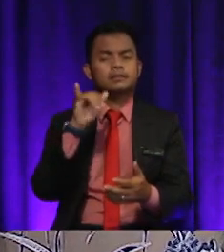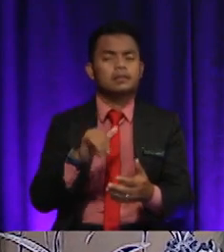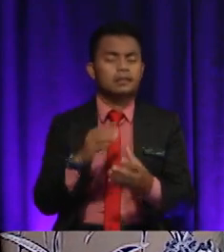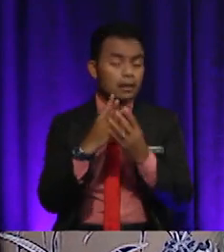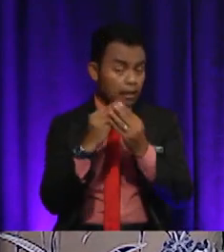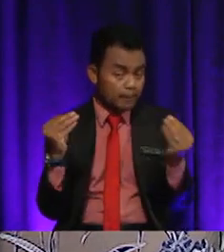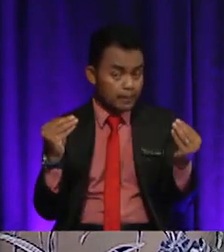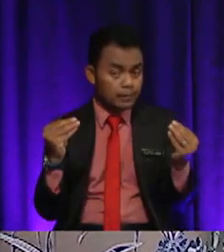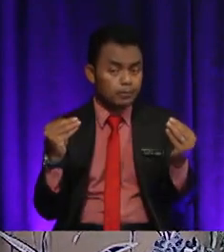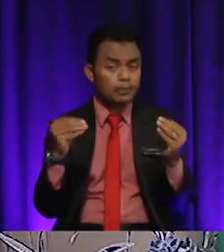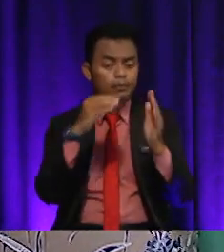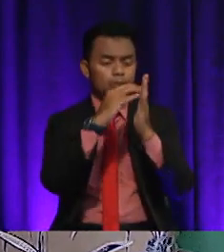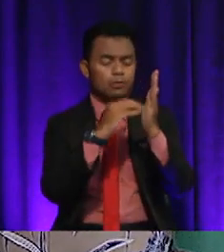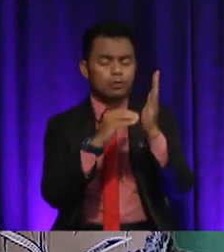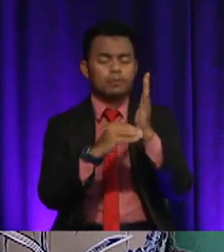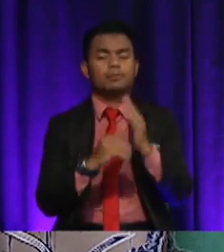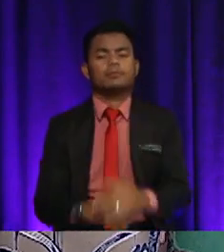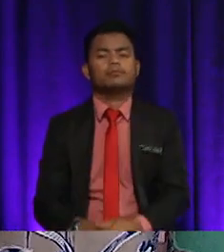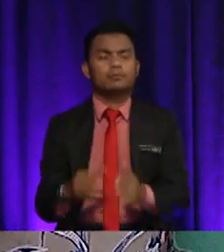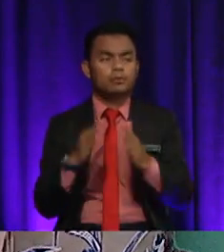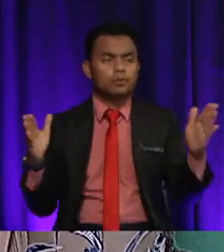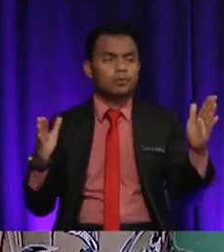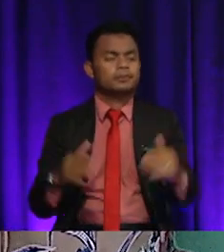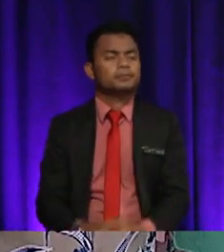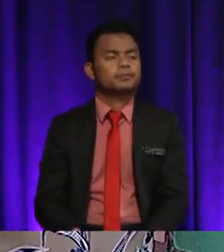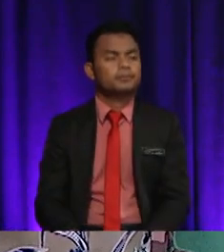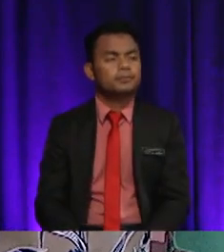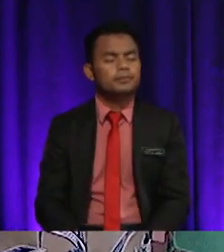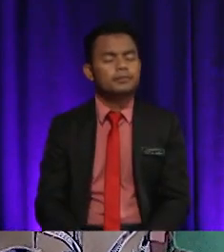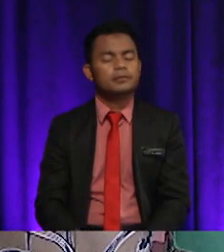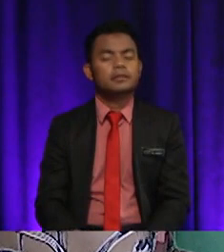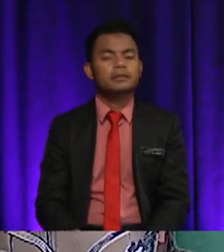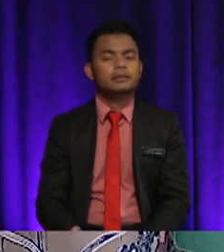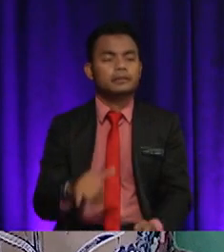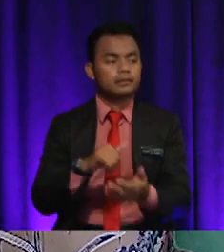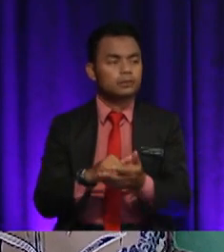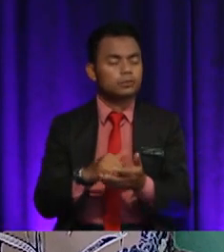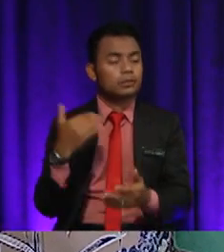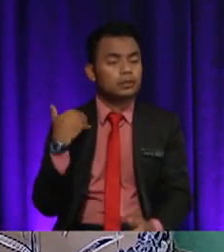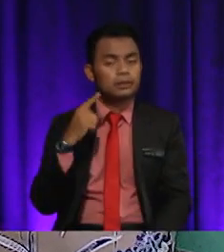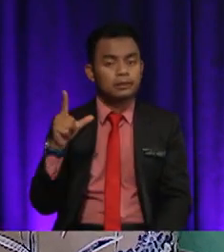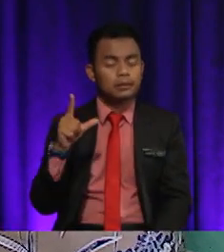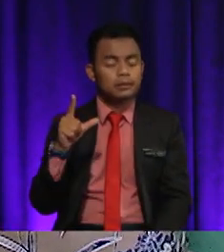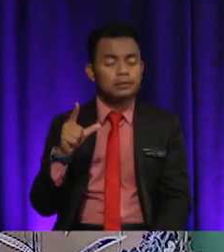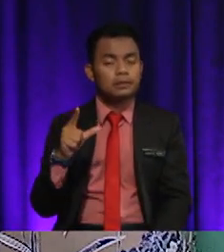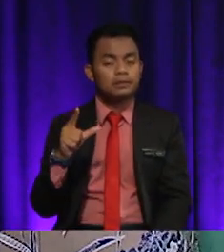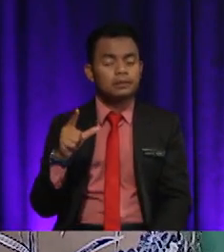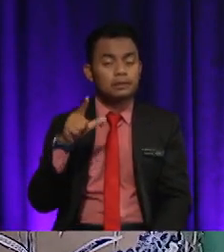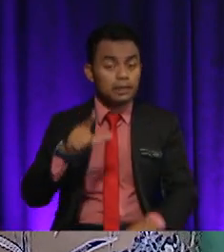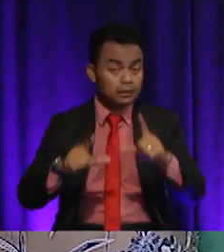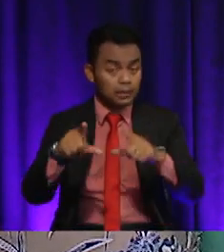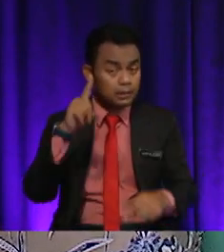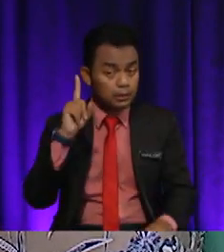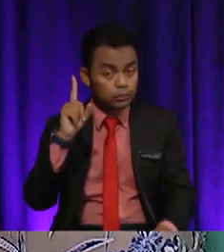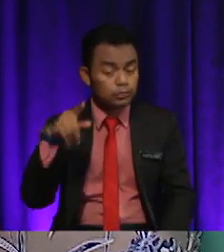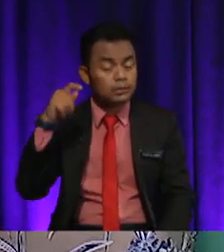next. Before this, that's step 1. Now it's steps 1 and 2, where we need to